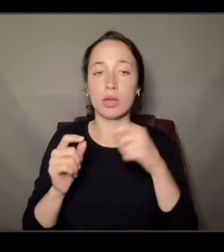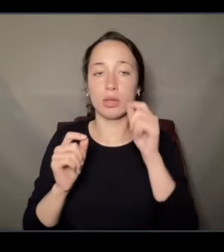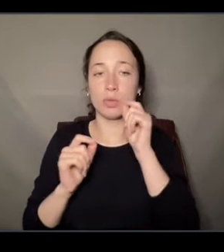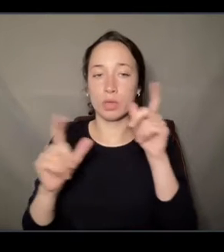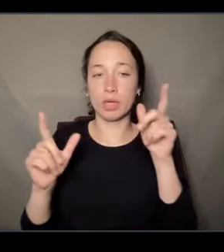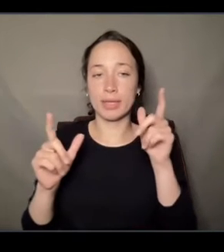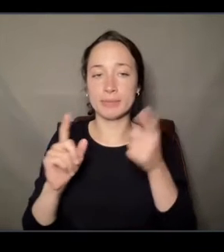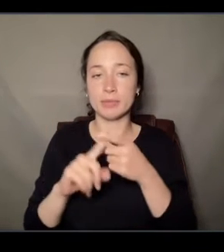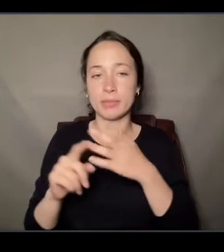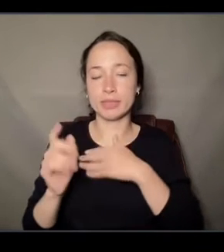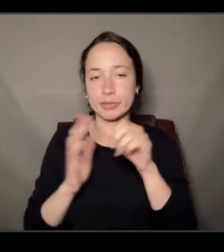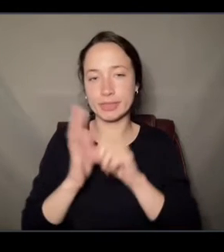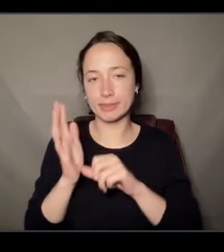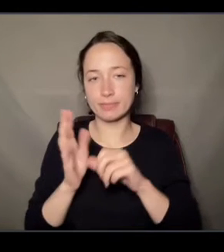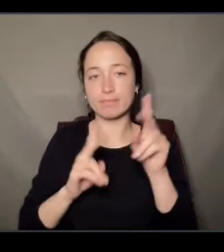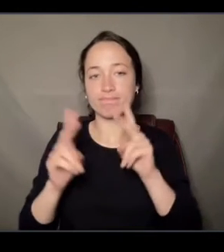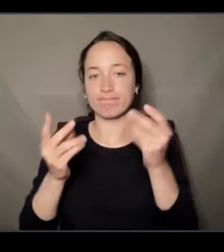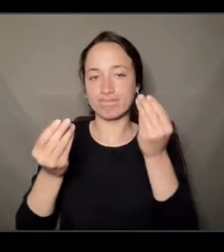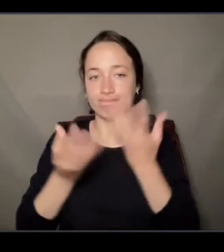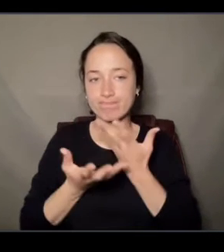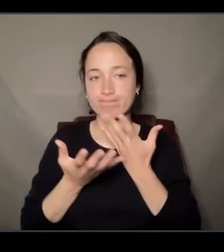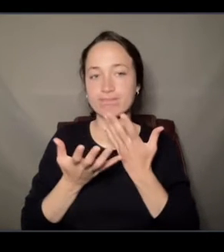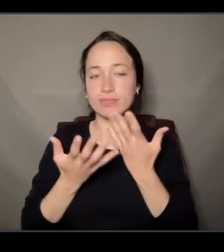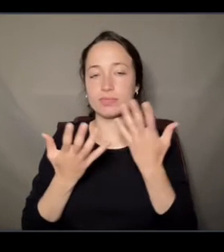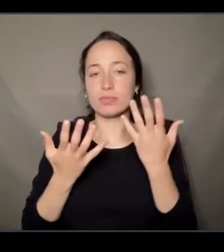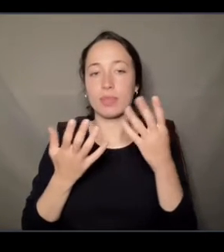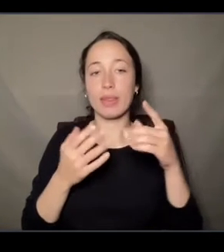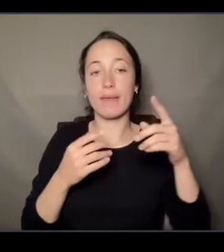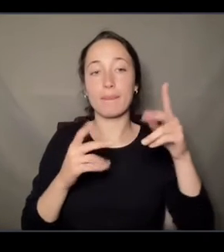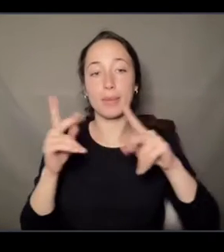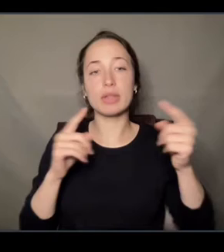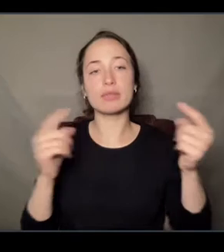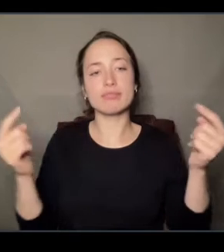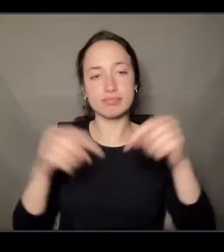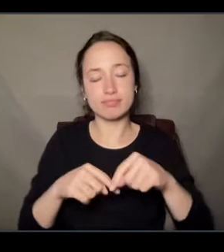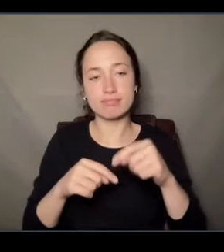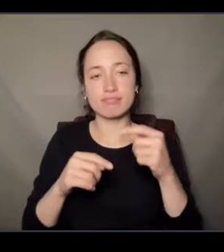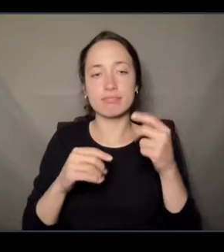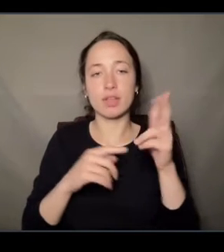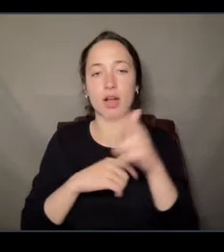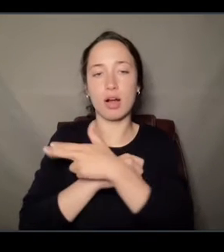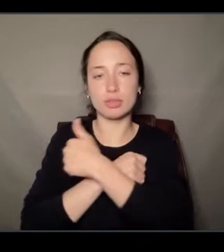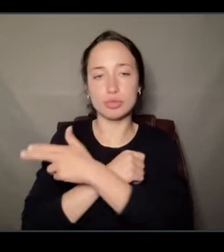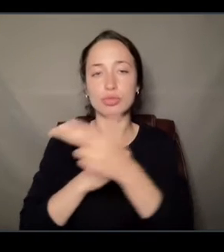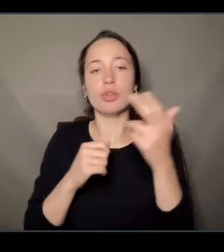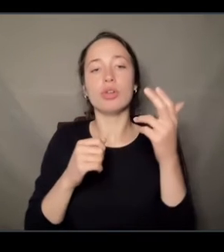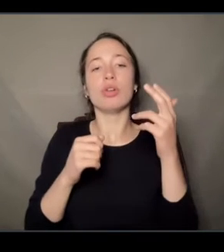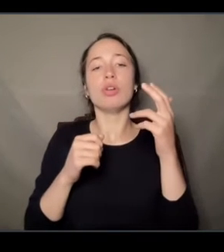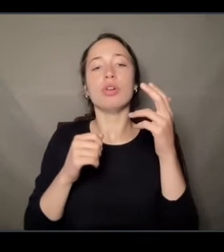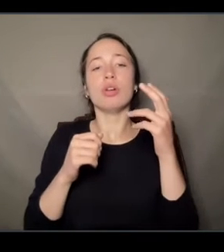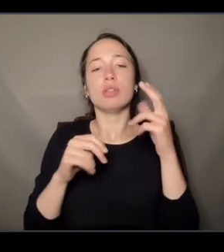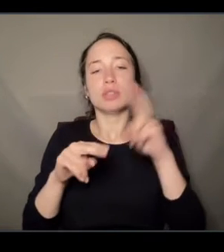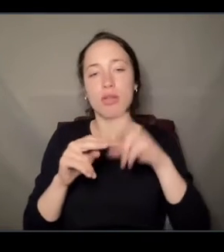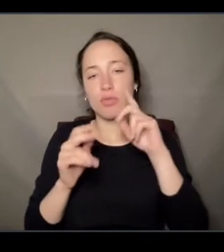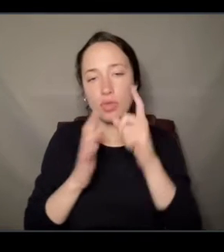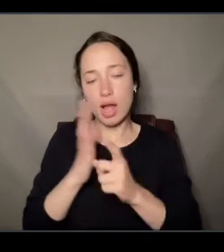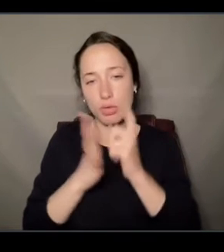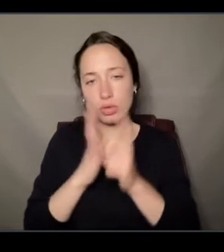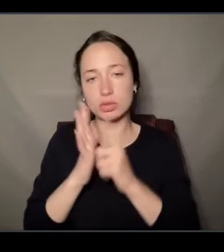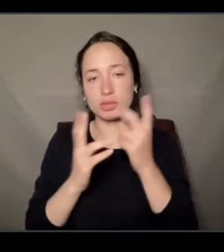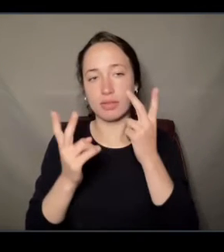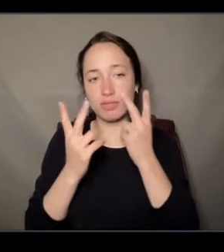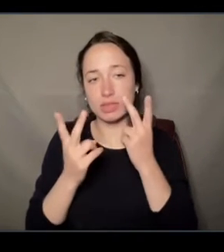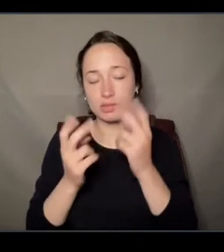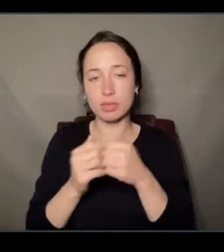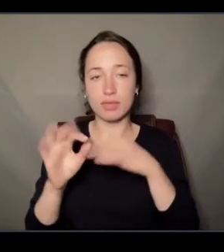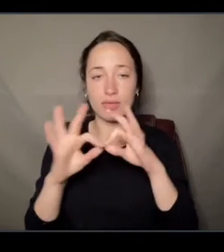from my surgery, people told me later that they had come to the hospital and sat for hours and visited